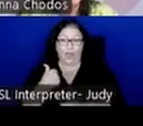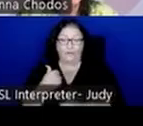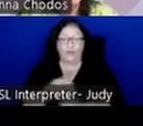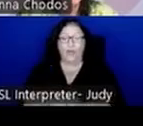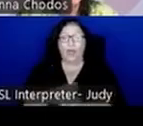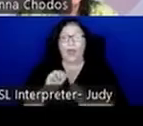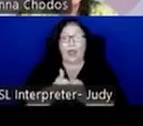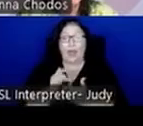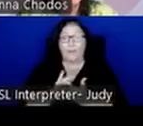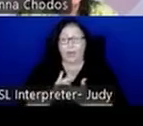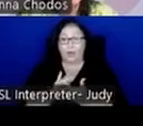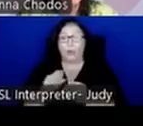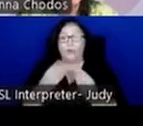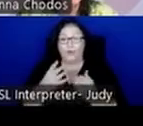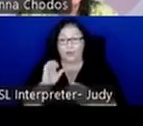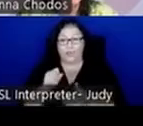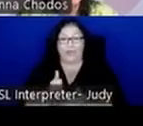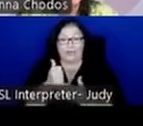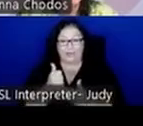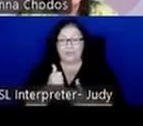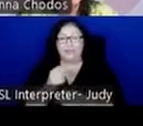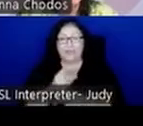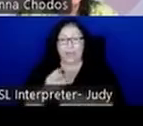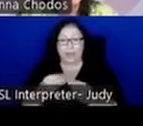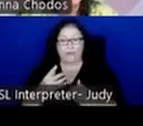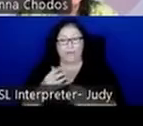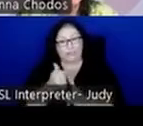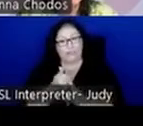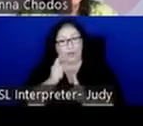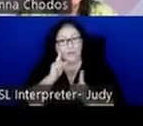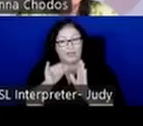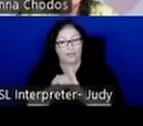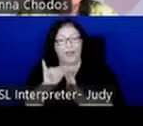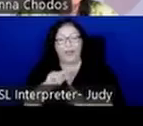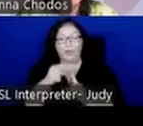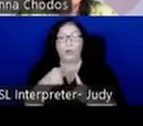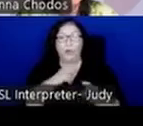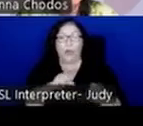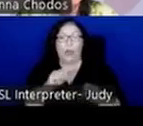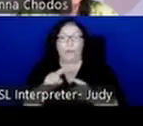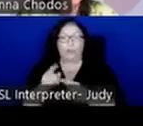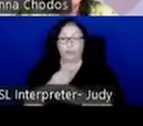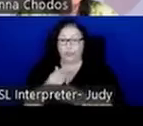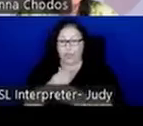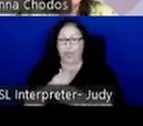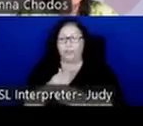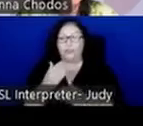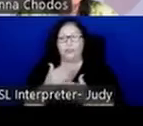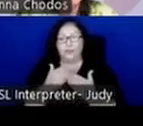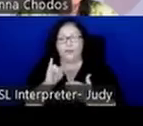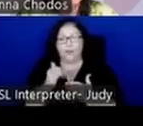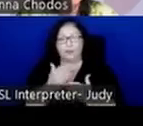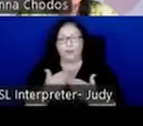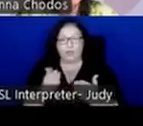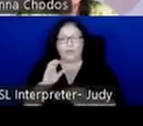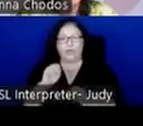assist caregivers in self-identifying, and that's when we're able to share some of these materials that can be placed in medical